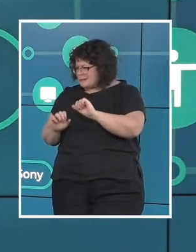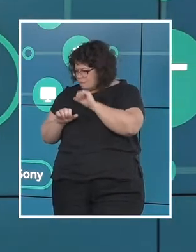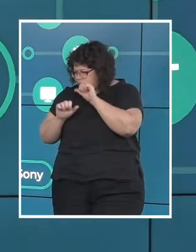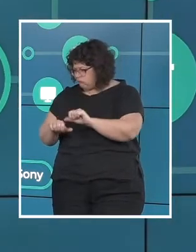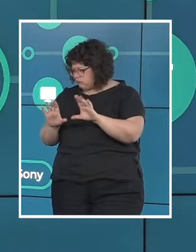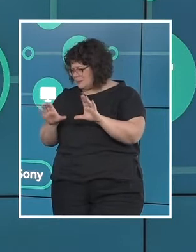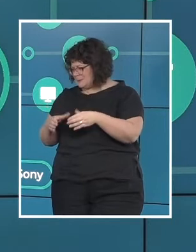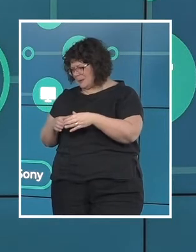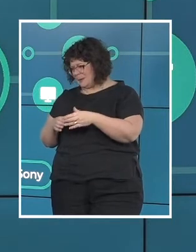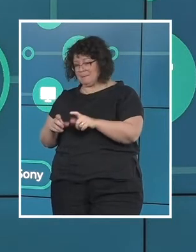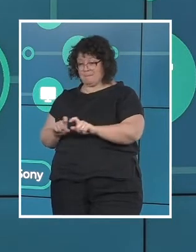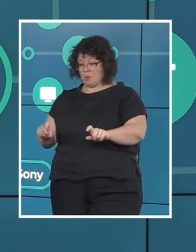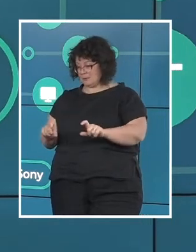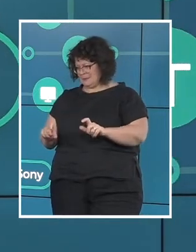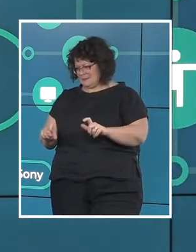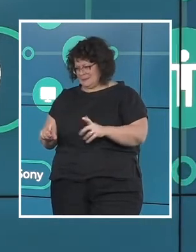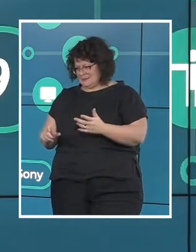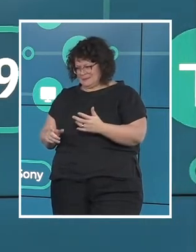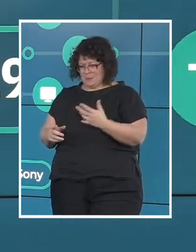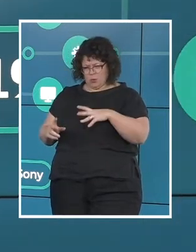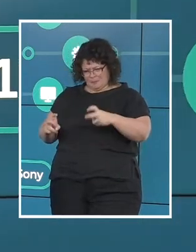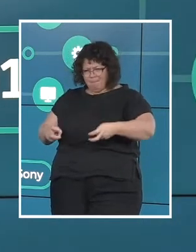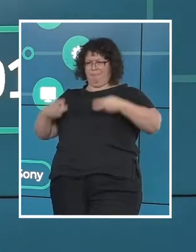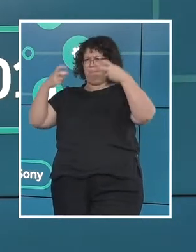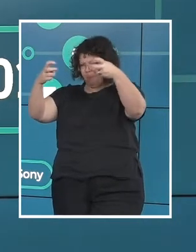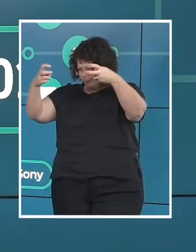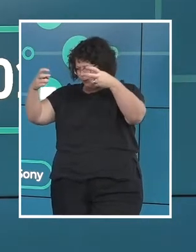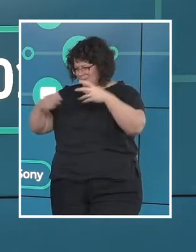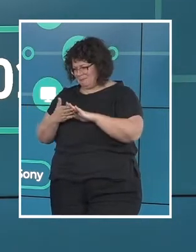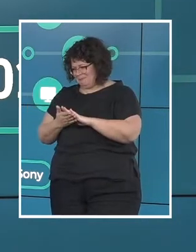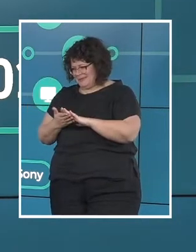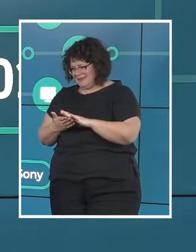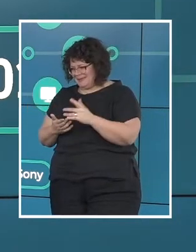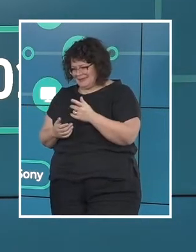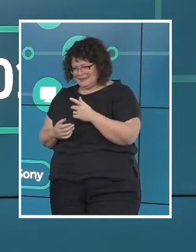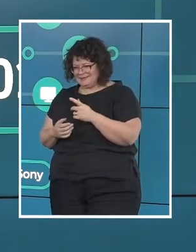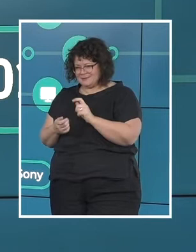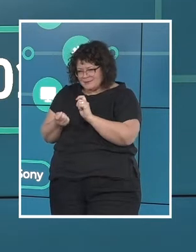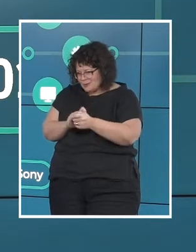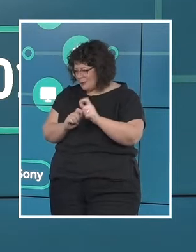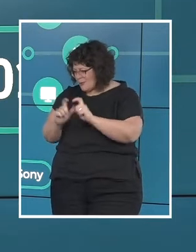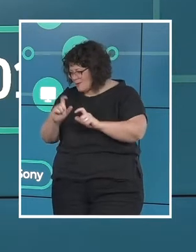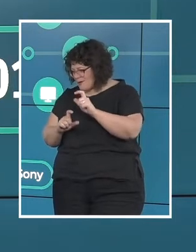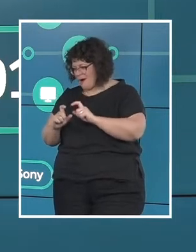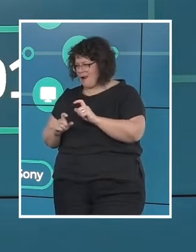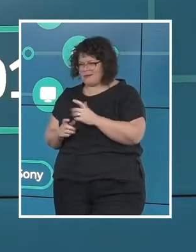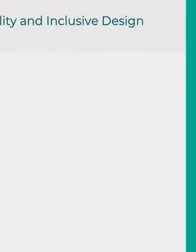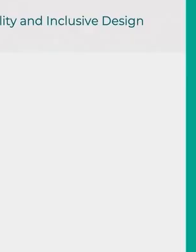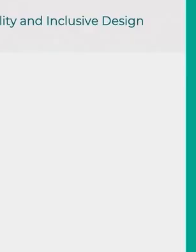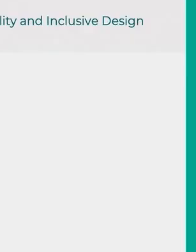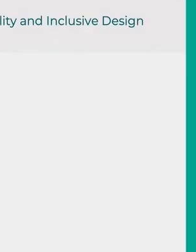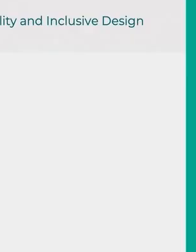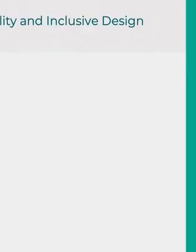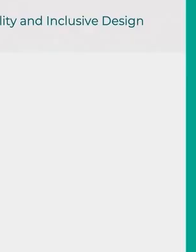customize the colors is something that I really love. The last example is from HuffPost.